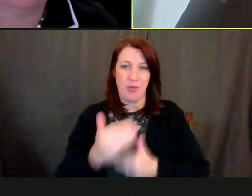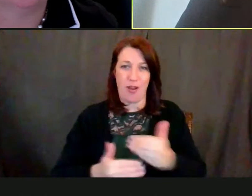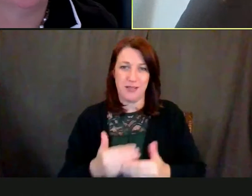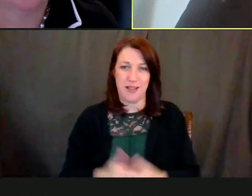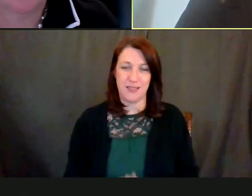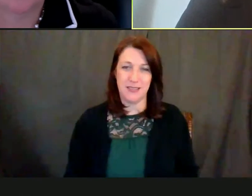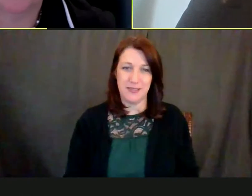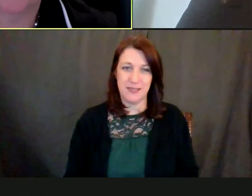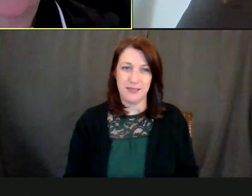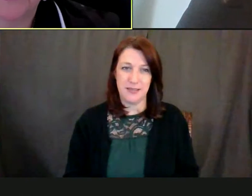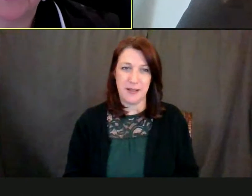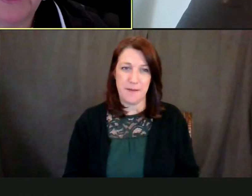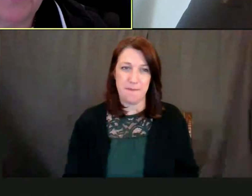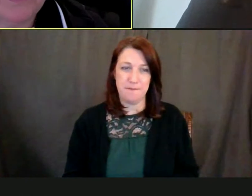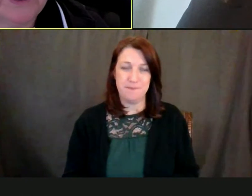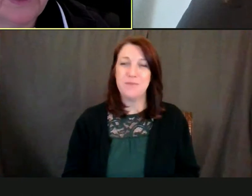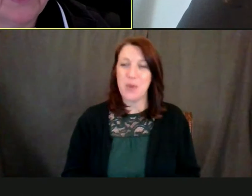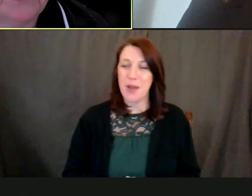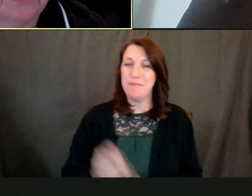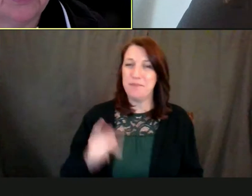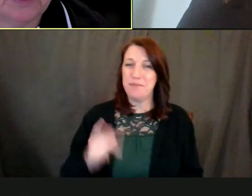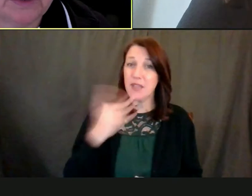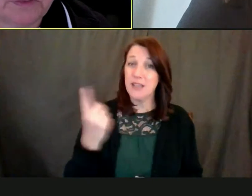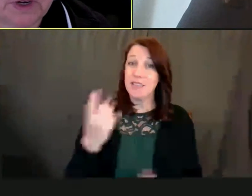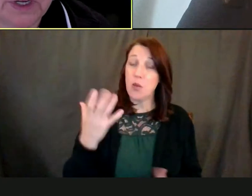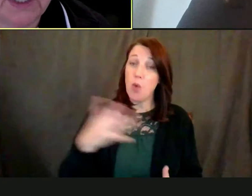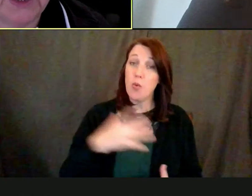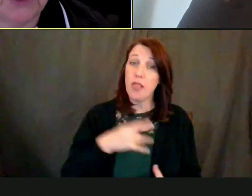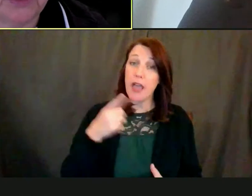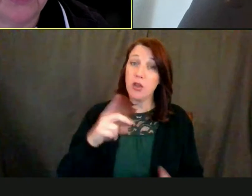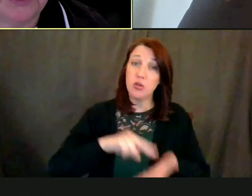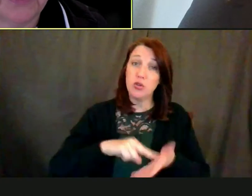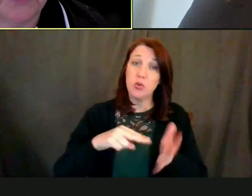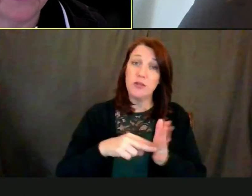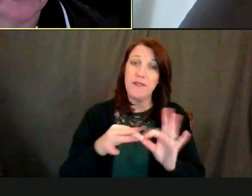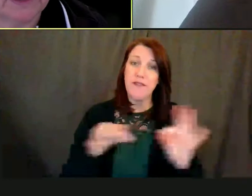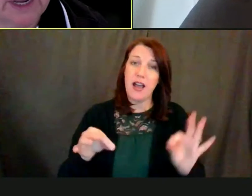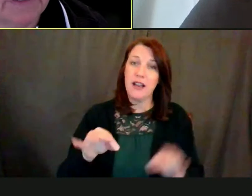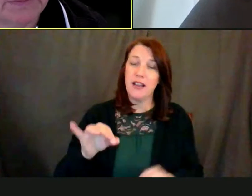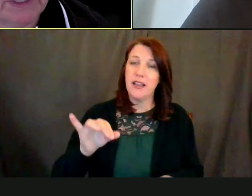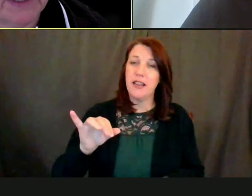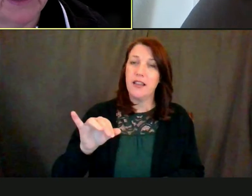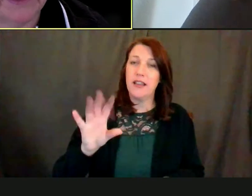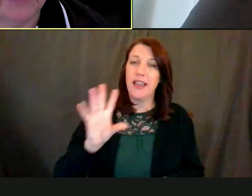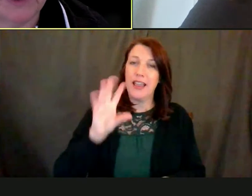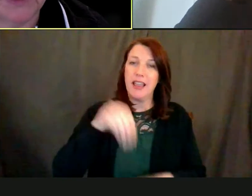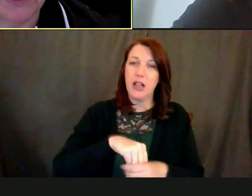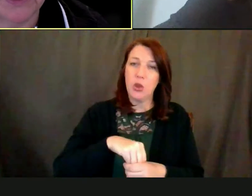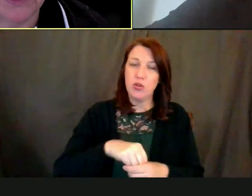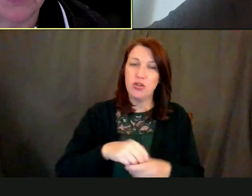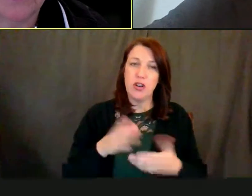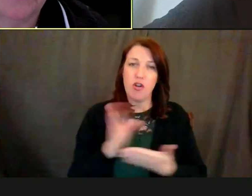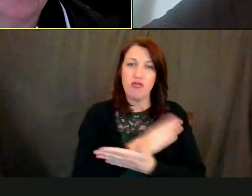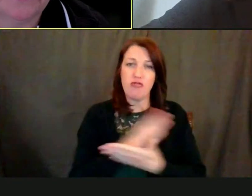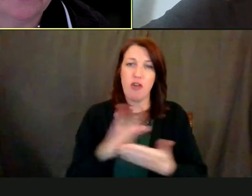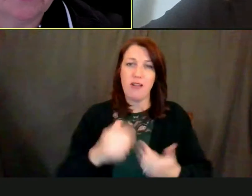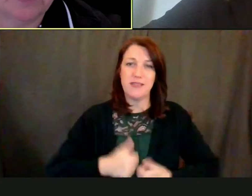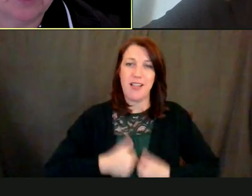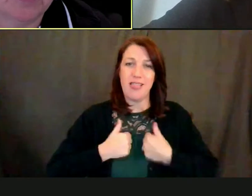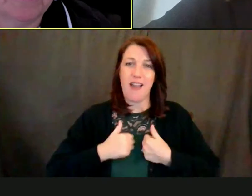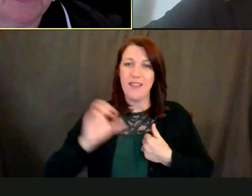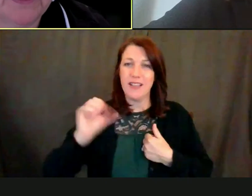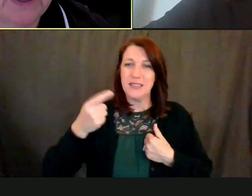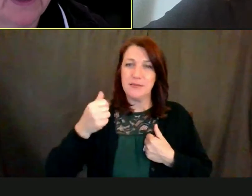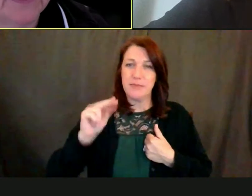Great, thank you. Somebody would like you to define inclusion across the lifespan in research.